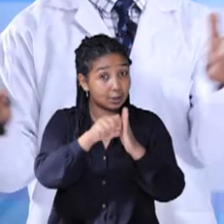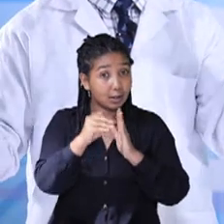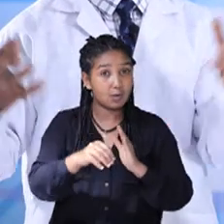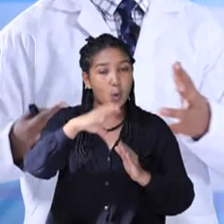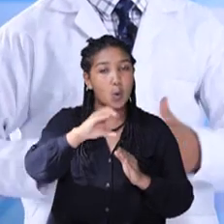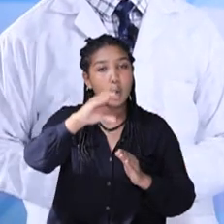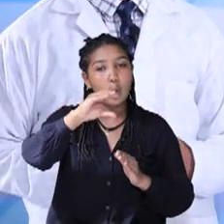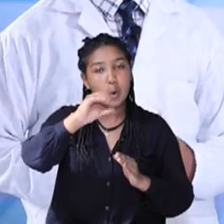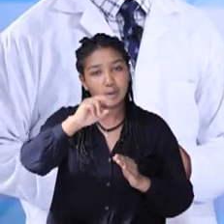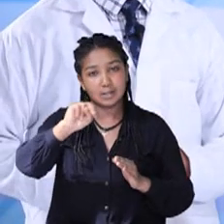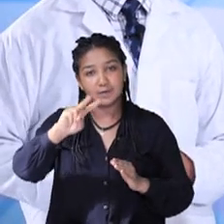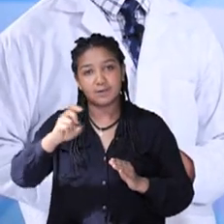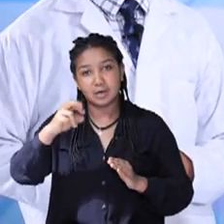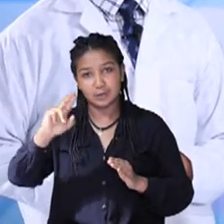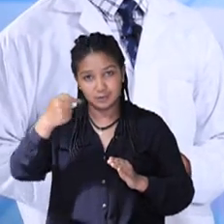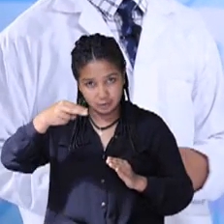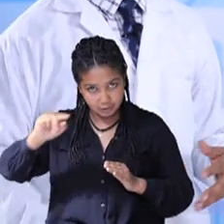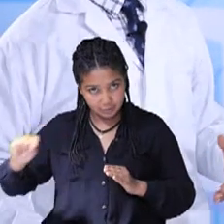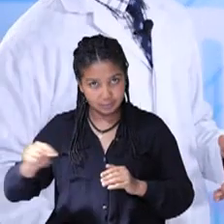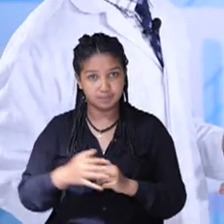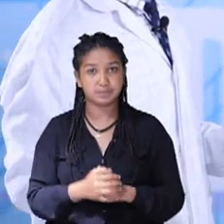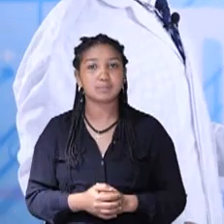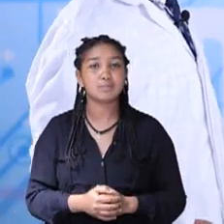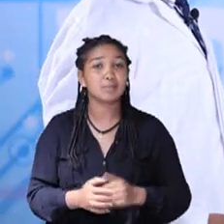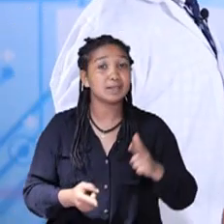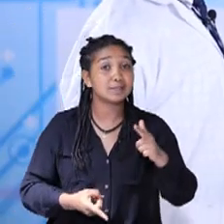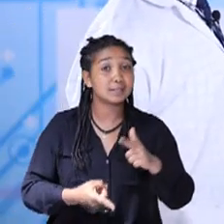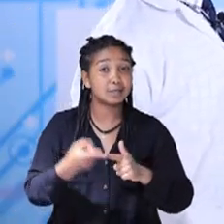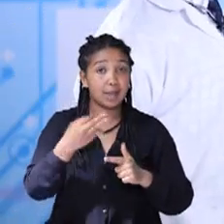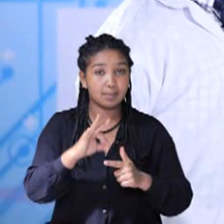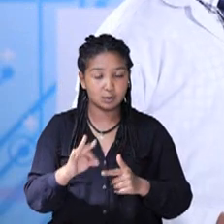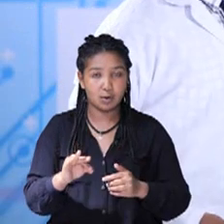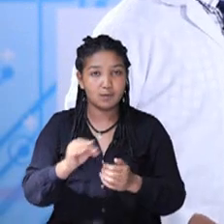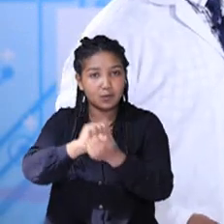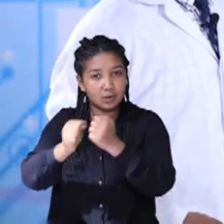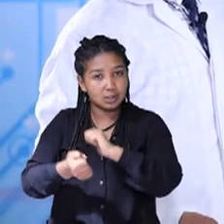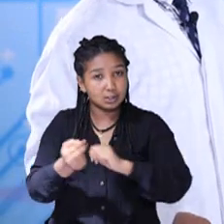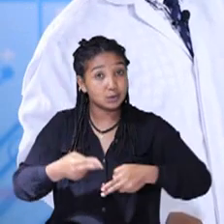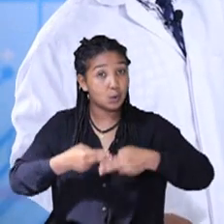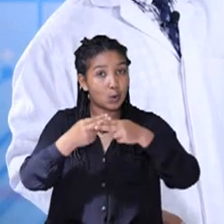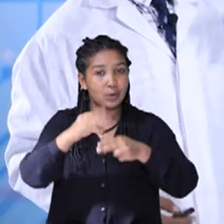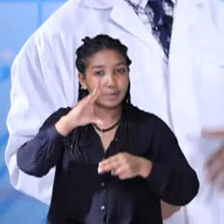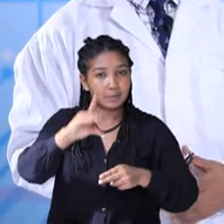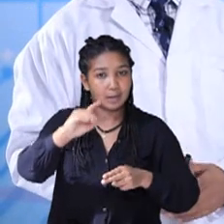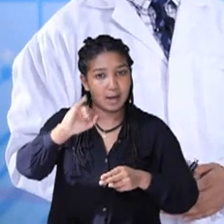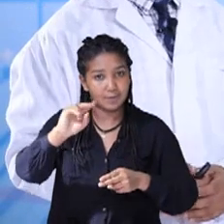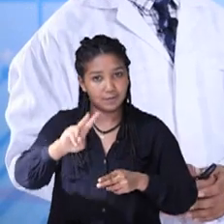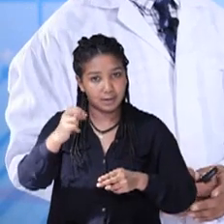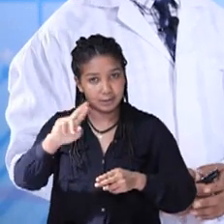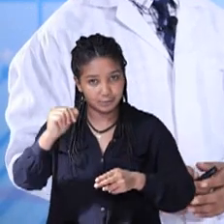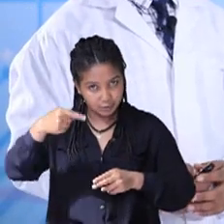result of convergent evolution. The second type of evolution is called